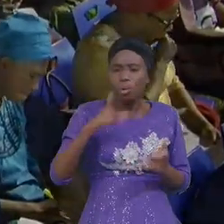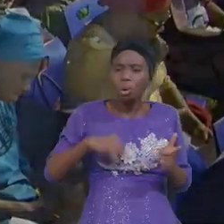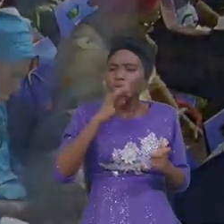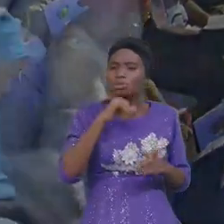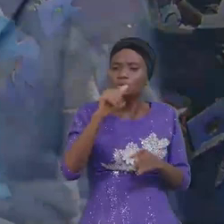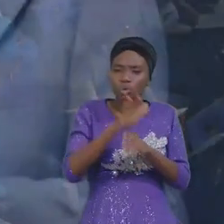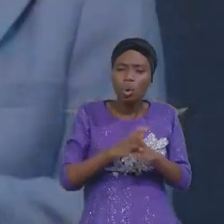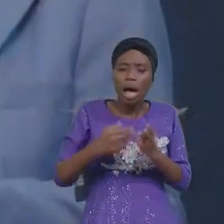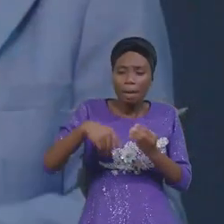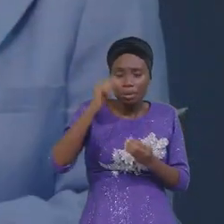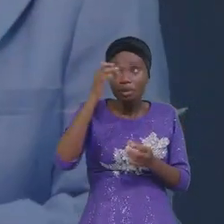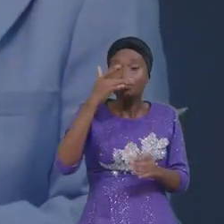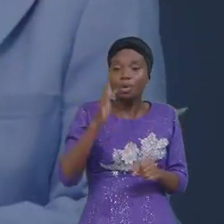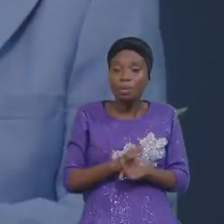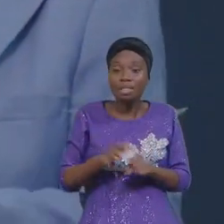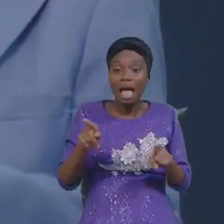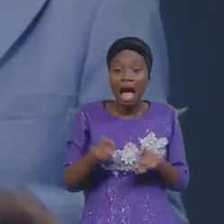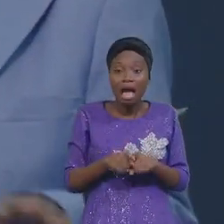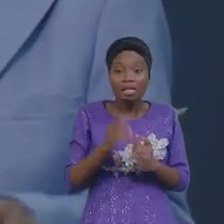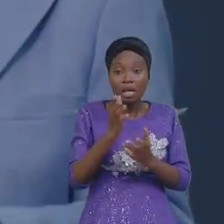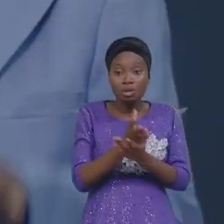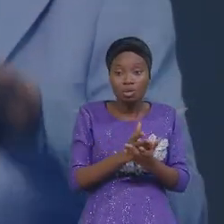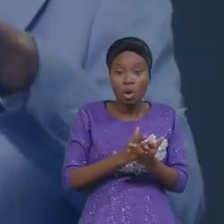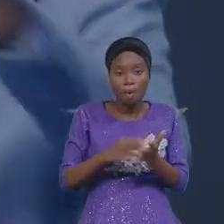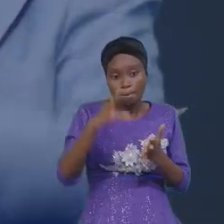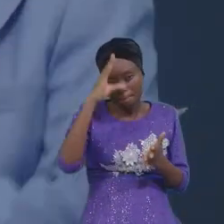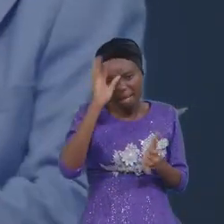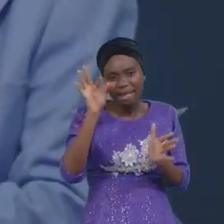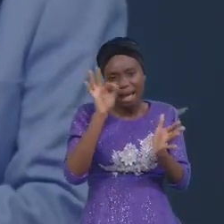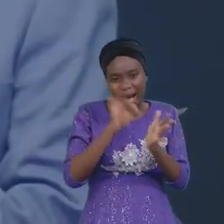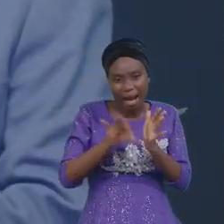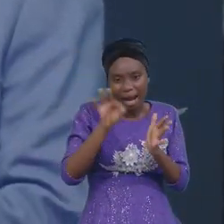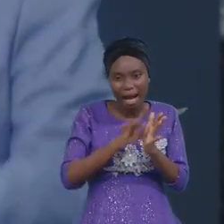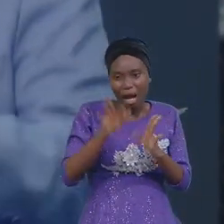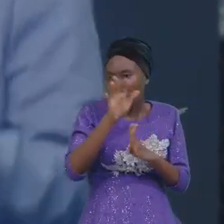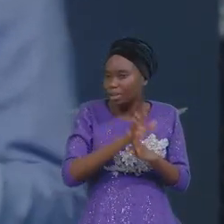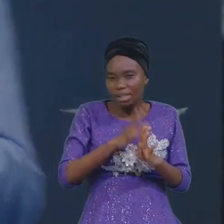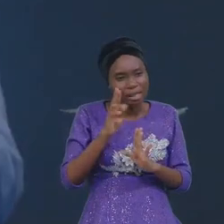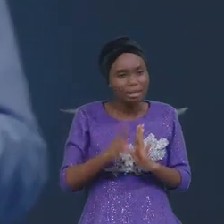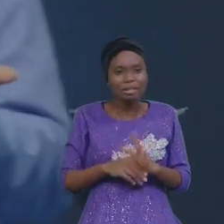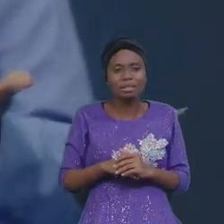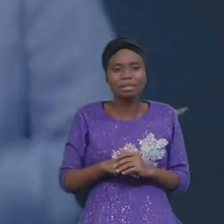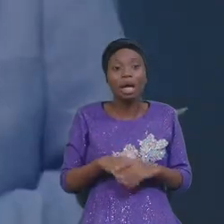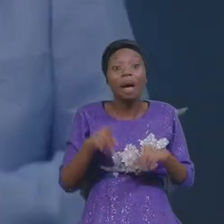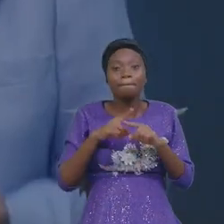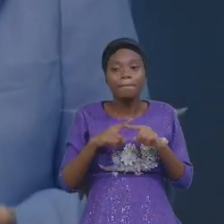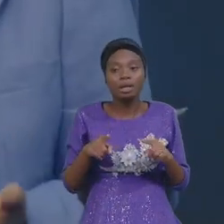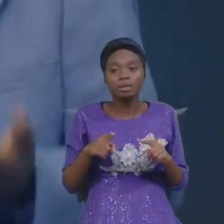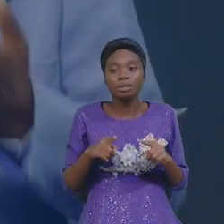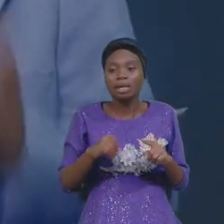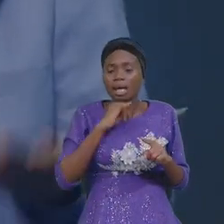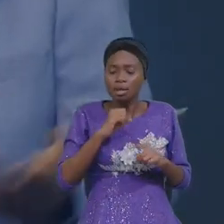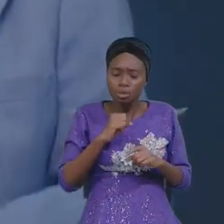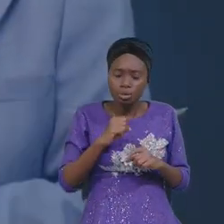concerning his promise, as some men count slackness, but is